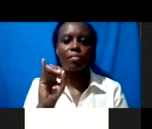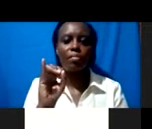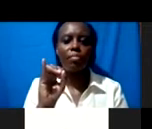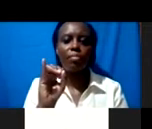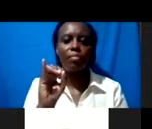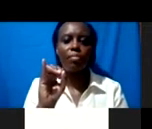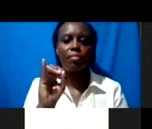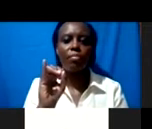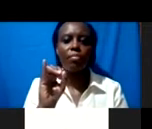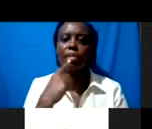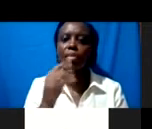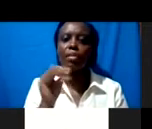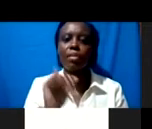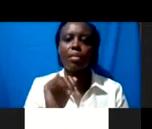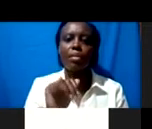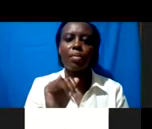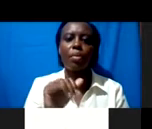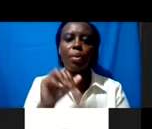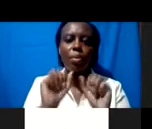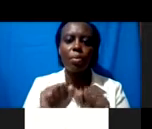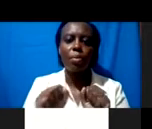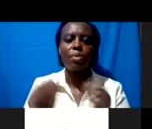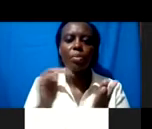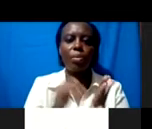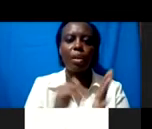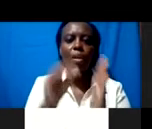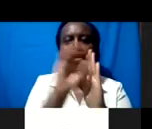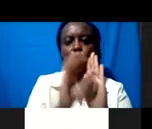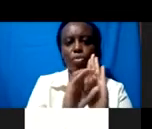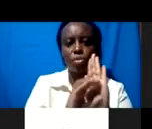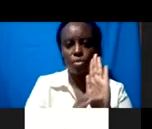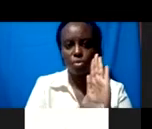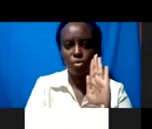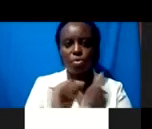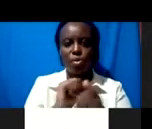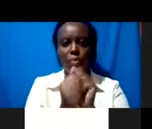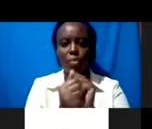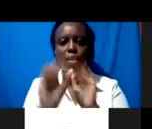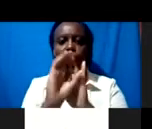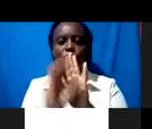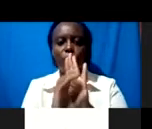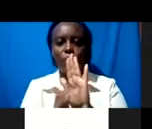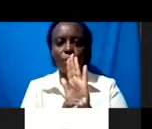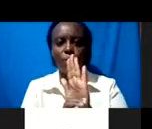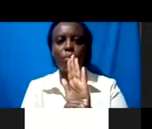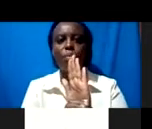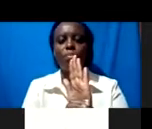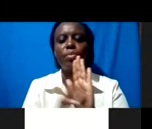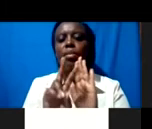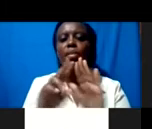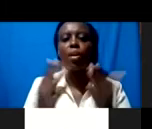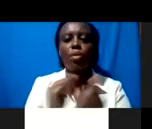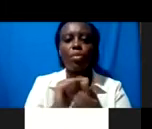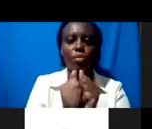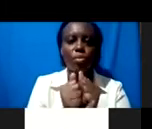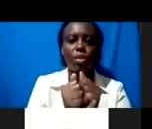to say, can we relook at the Constitution? Can we amend it? Can we see how to change some of